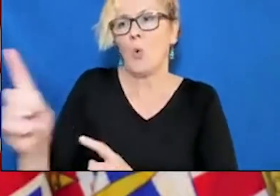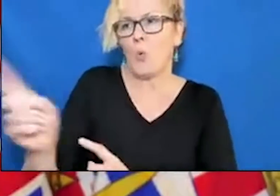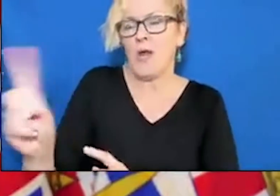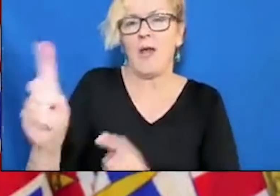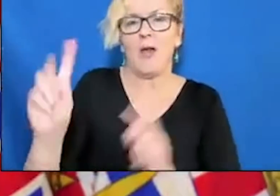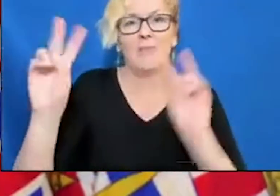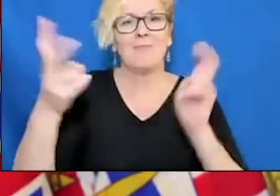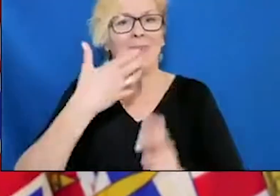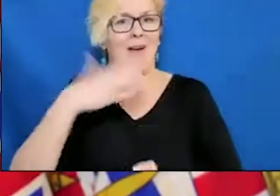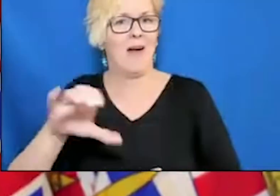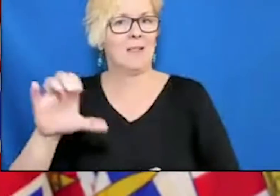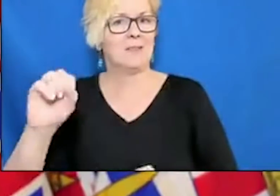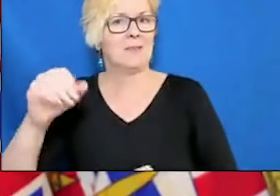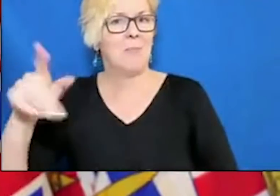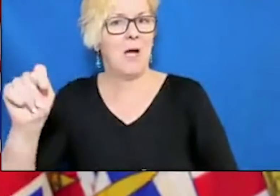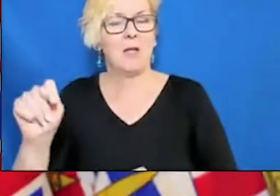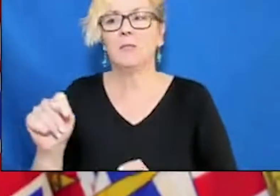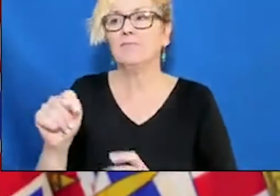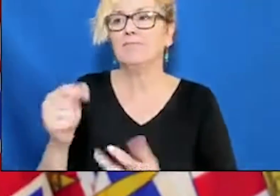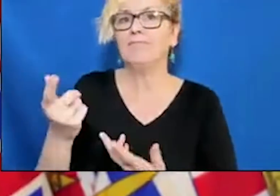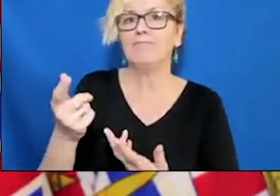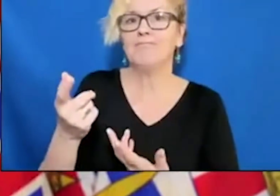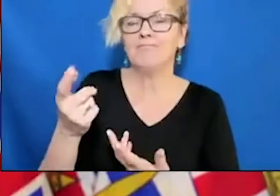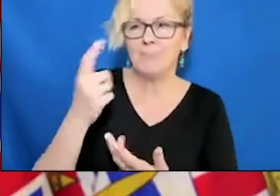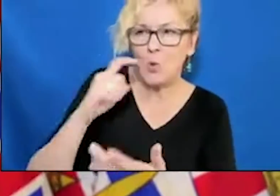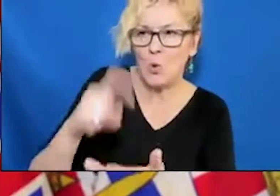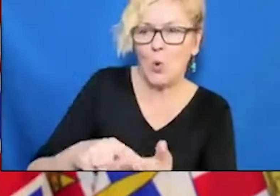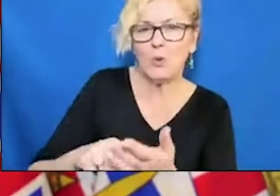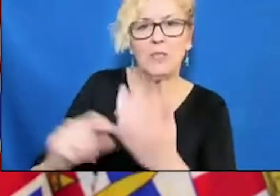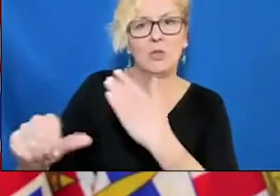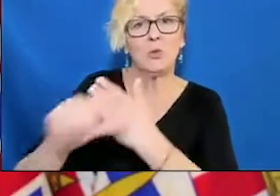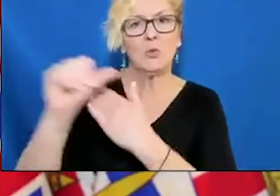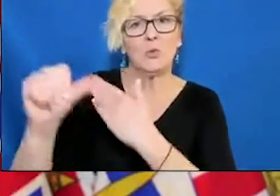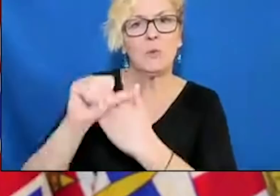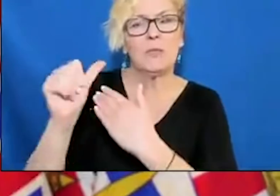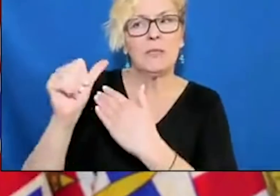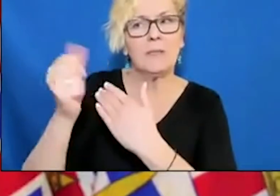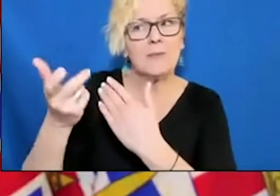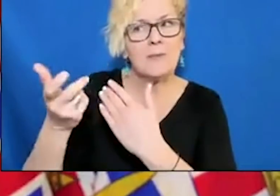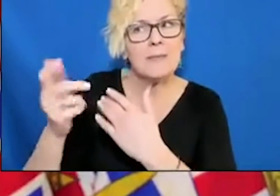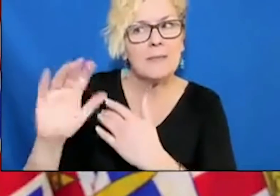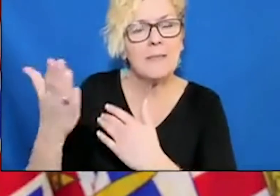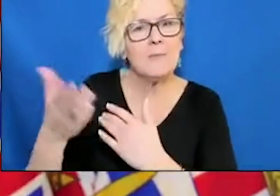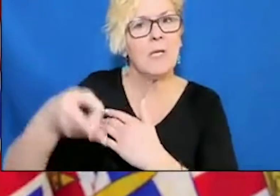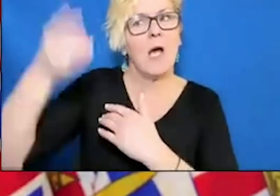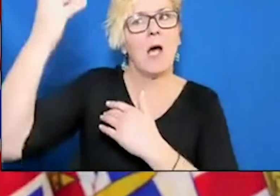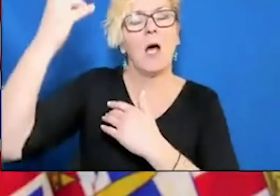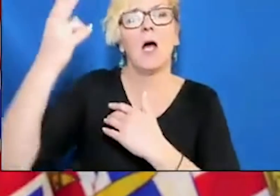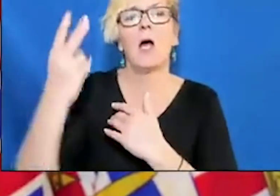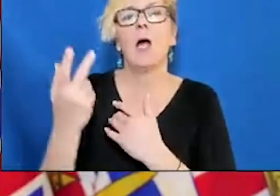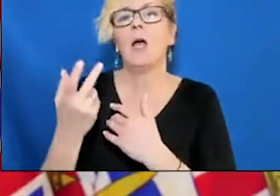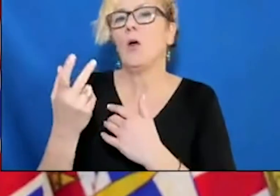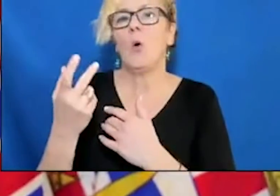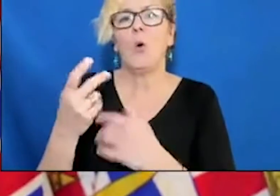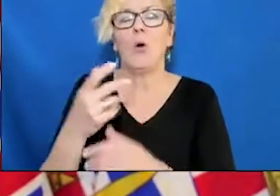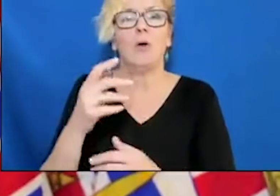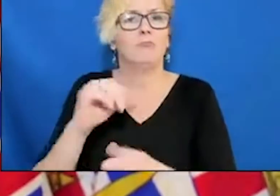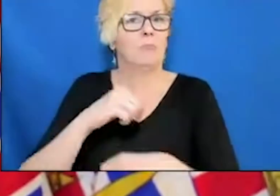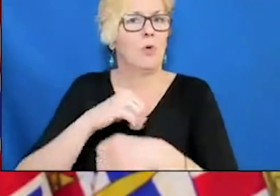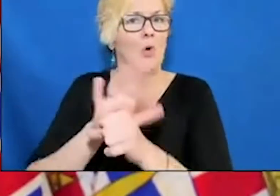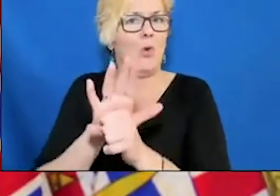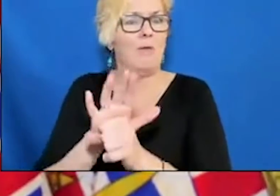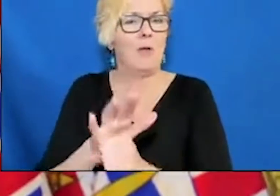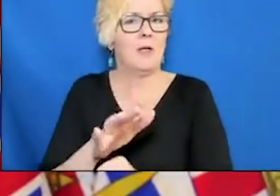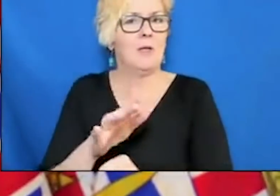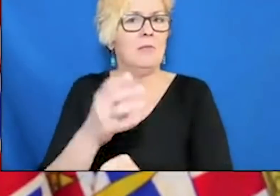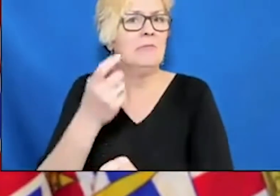officers, making decisions about where we are seeing risk and outbreaks and clusters right now to provide protection